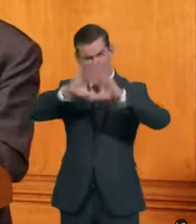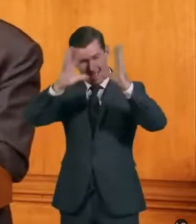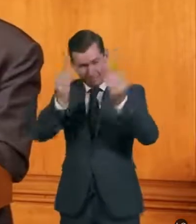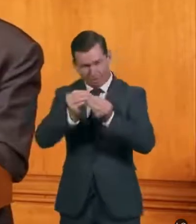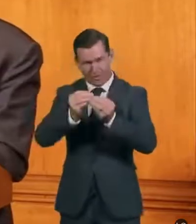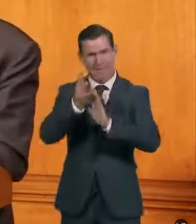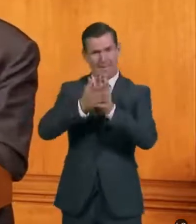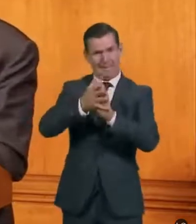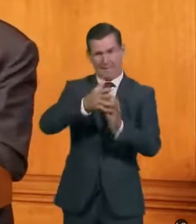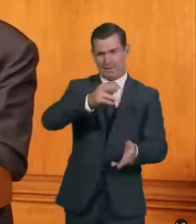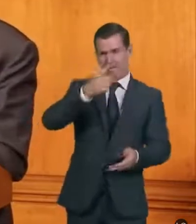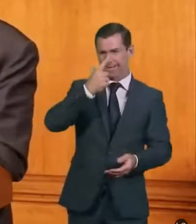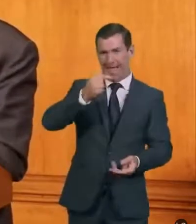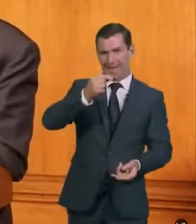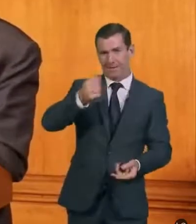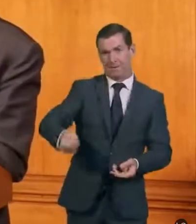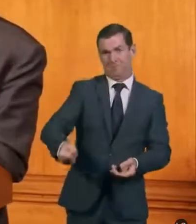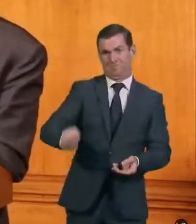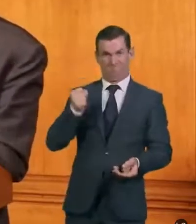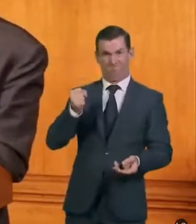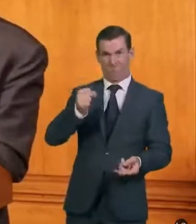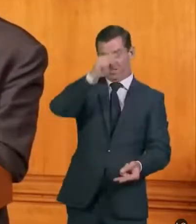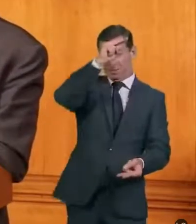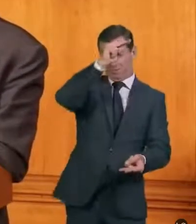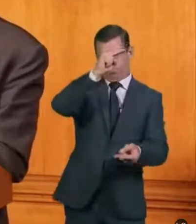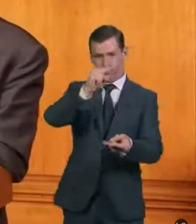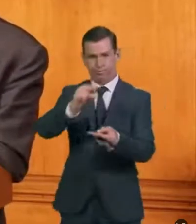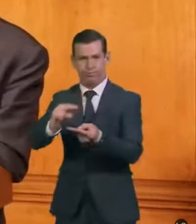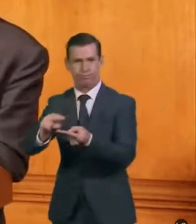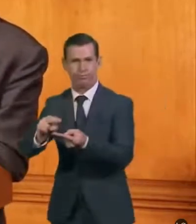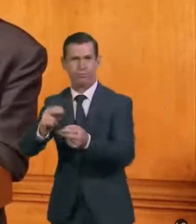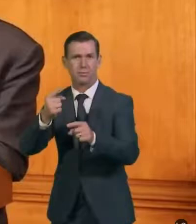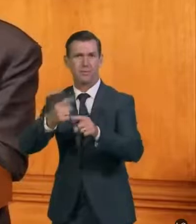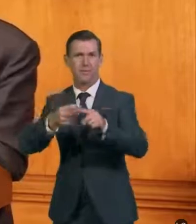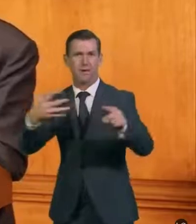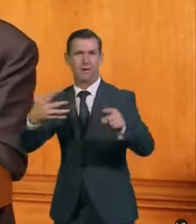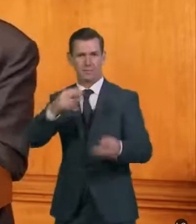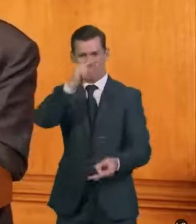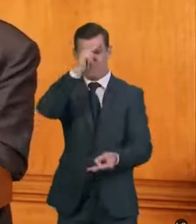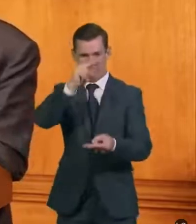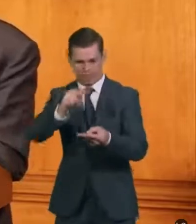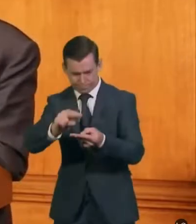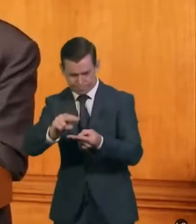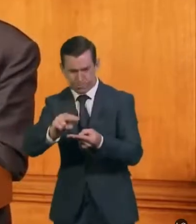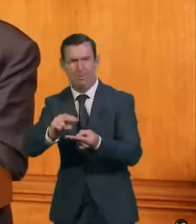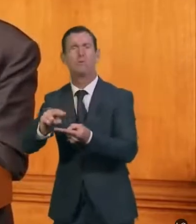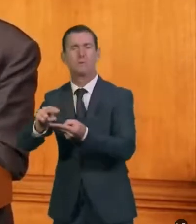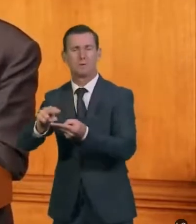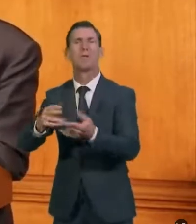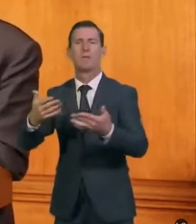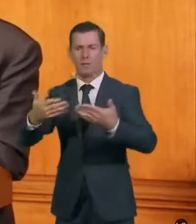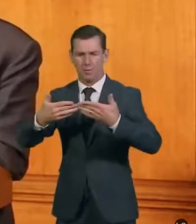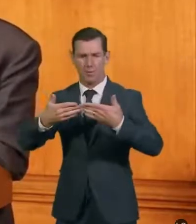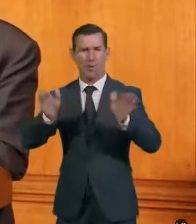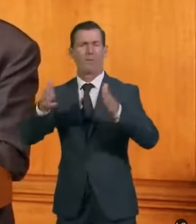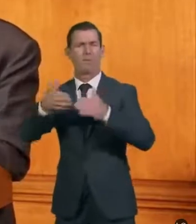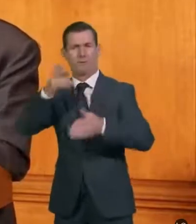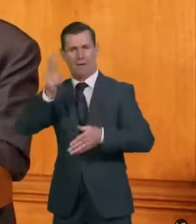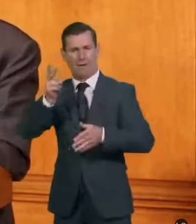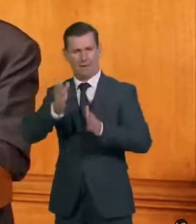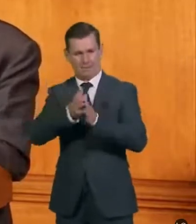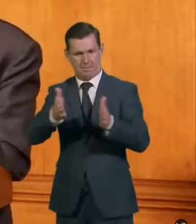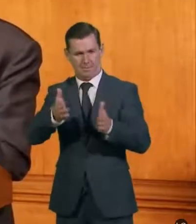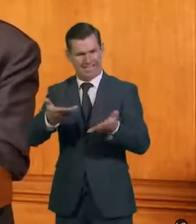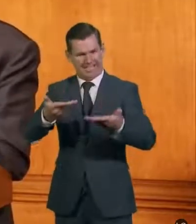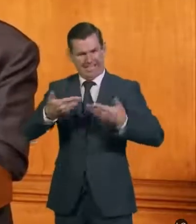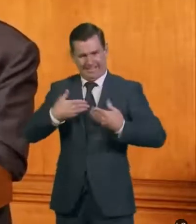break transmission whenever you do it, and it would therefore slow and buy some time in the epidemic. So it's a way of